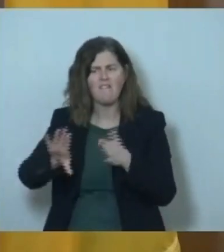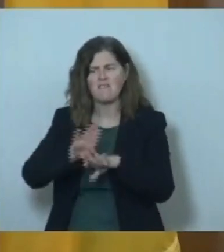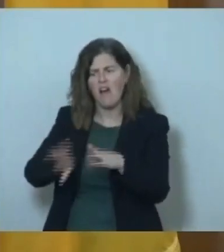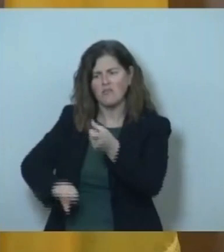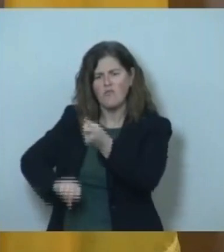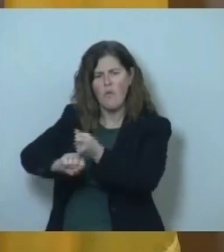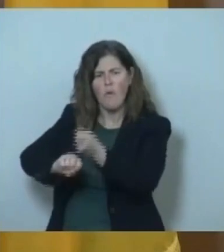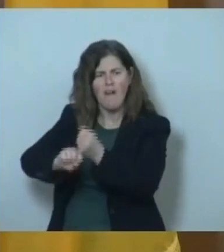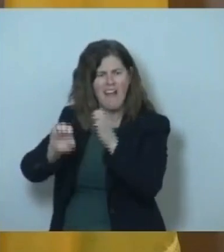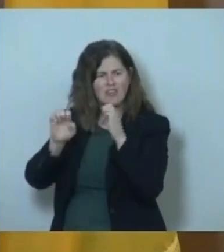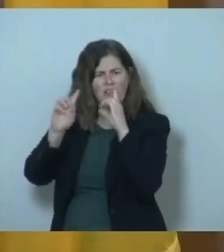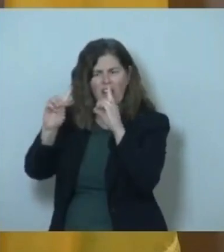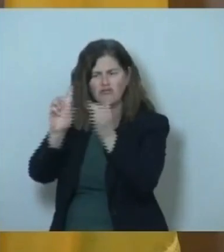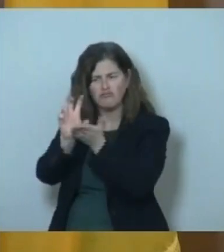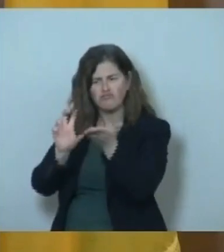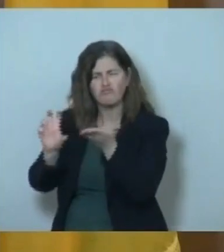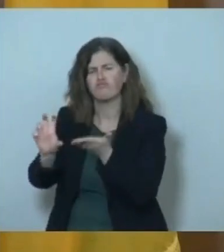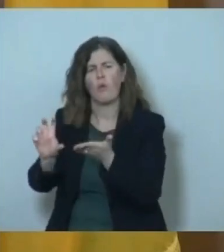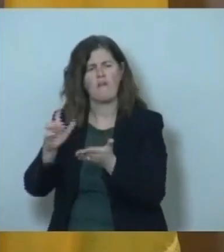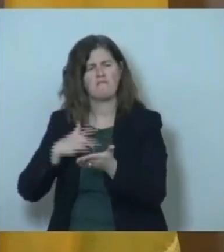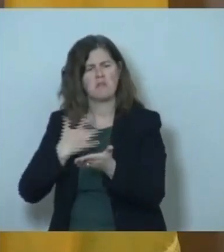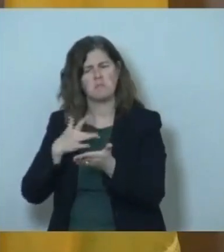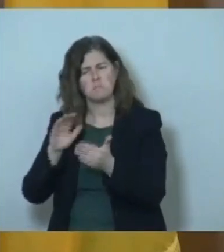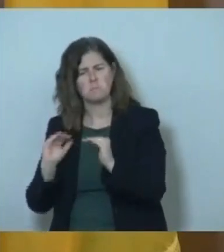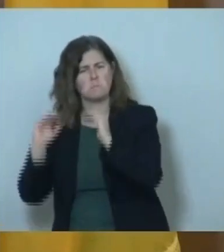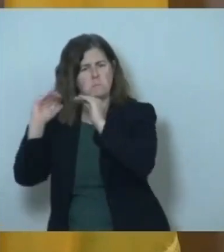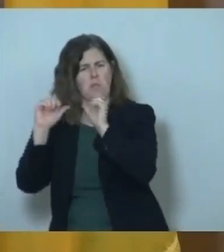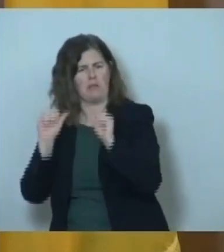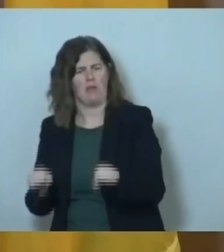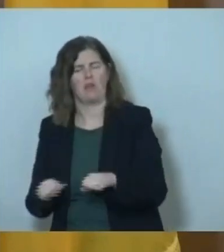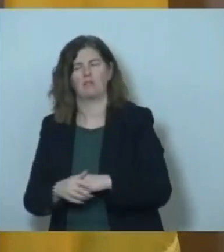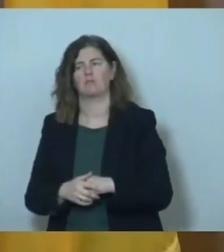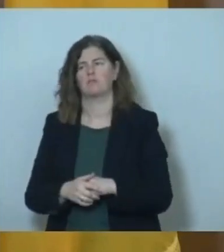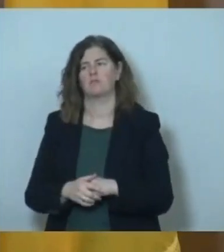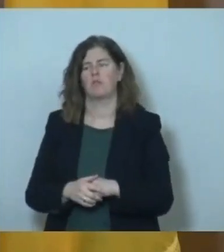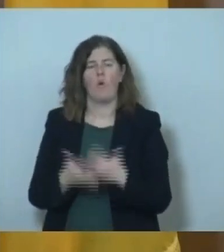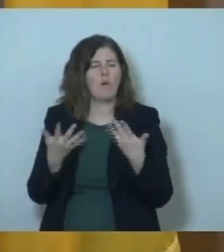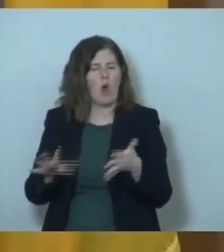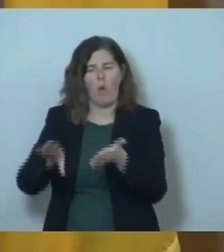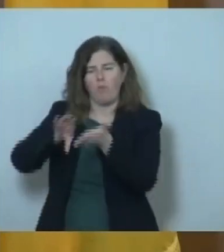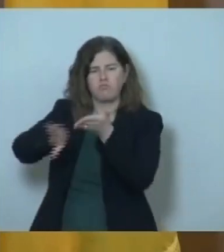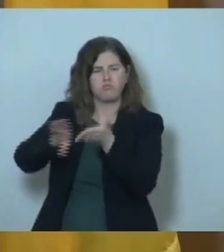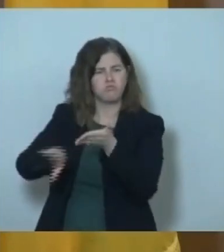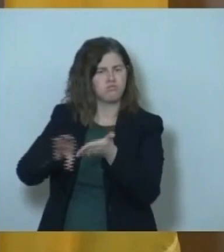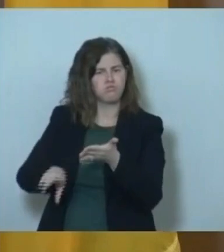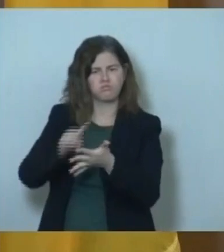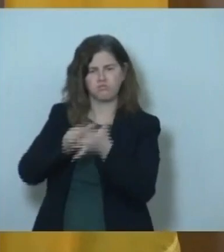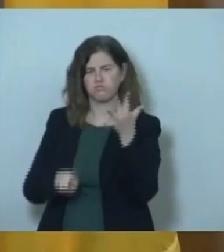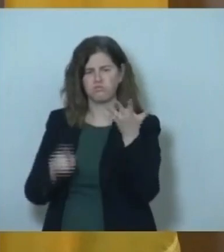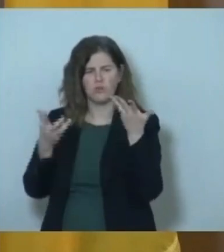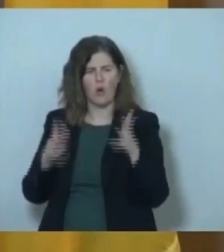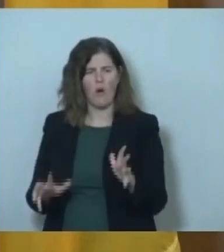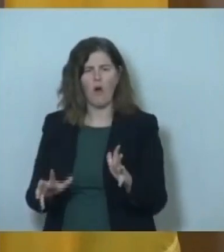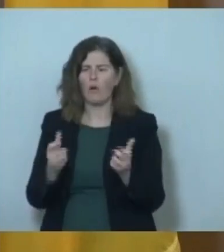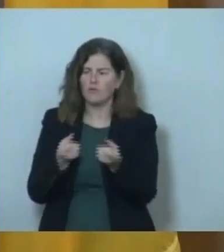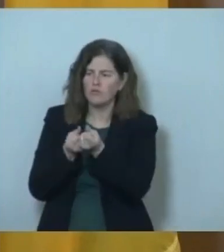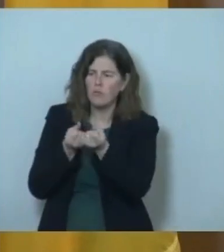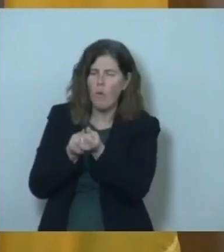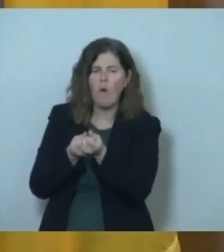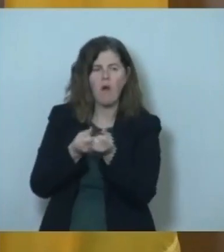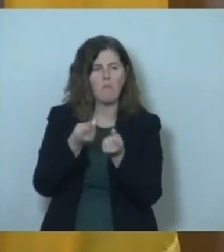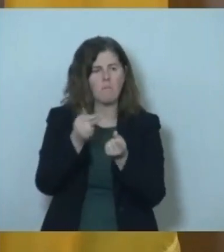our education investments, not support some of the public health and basic